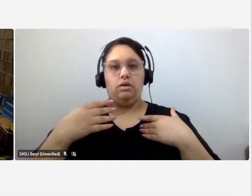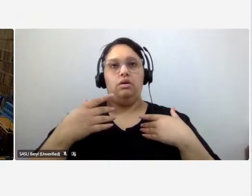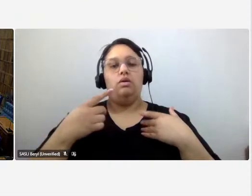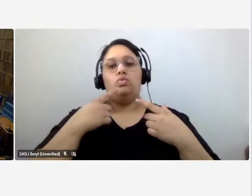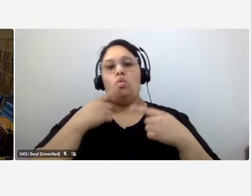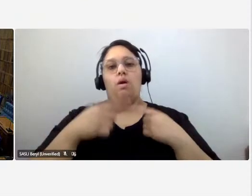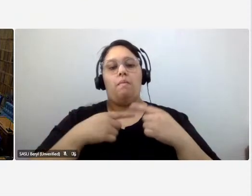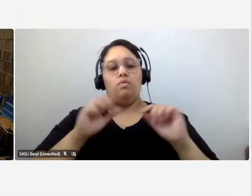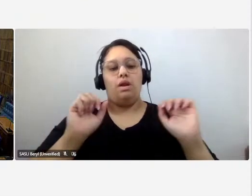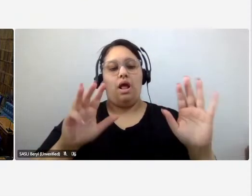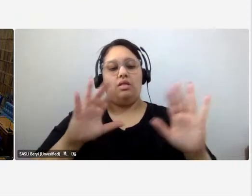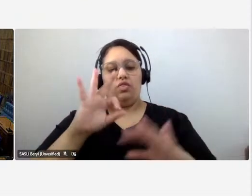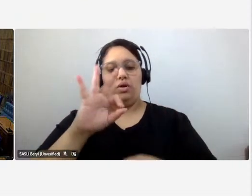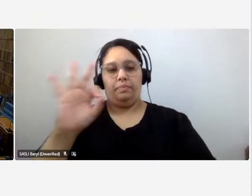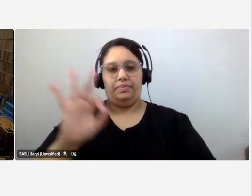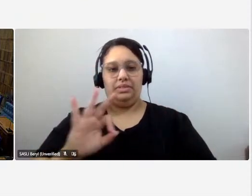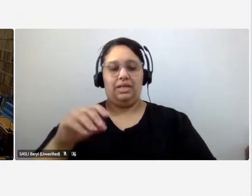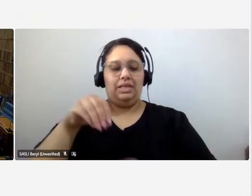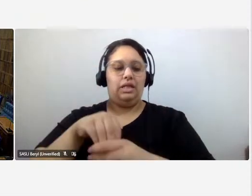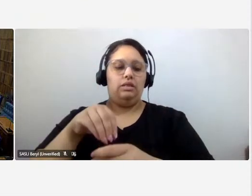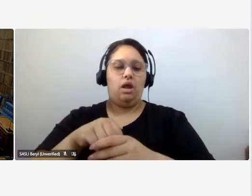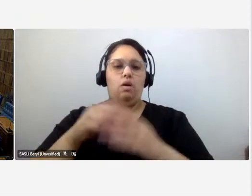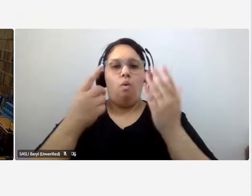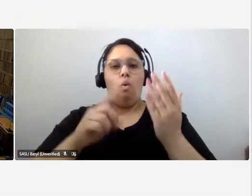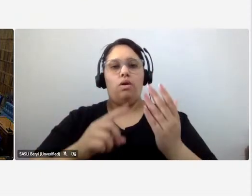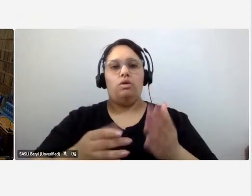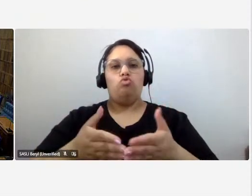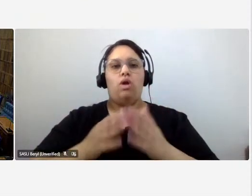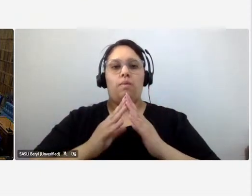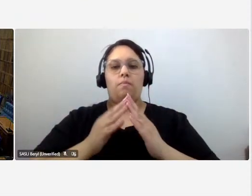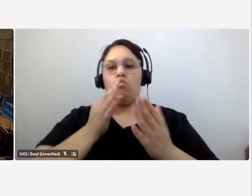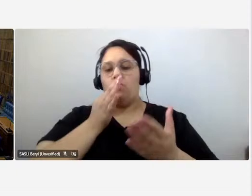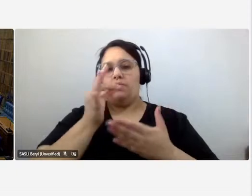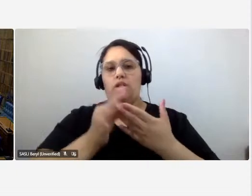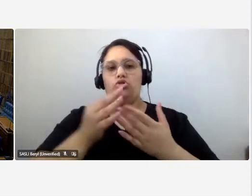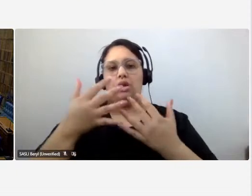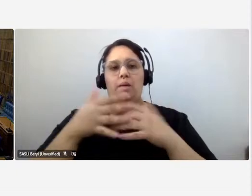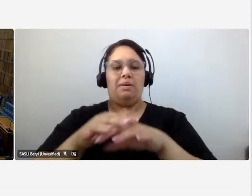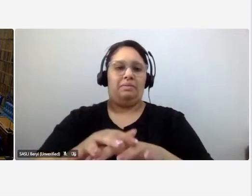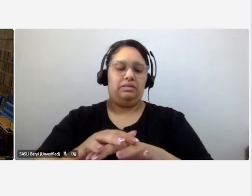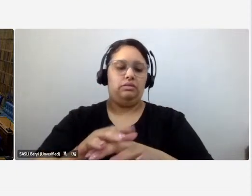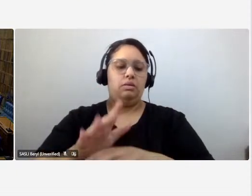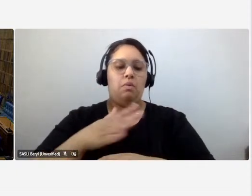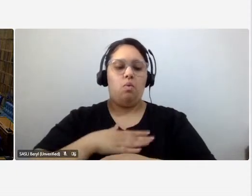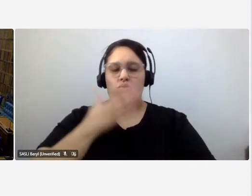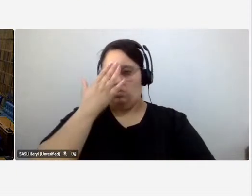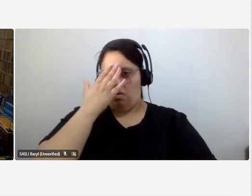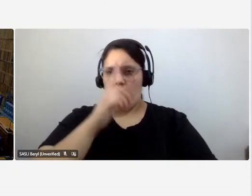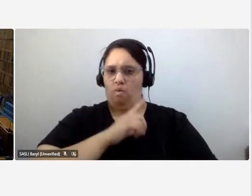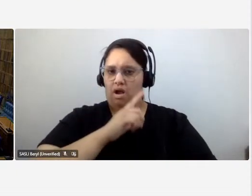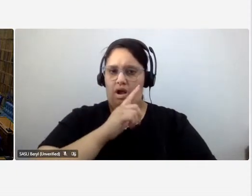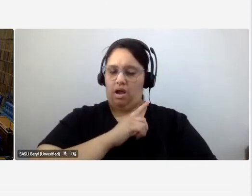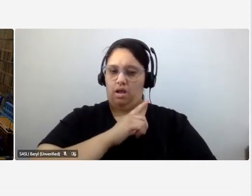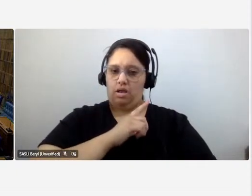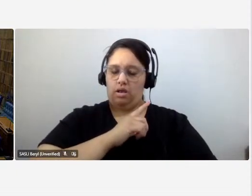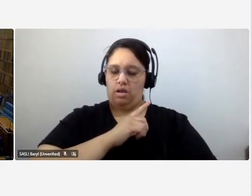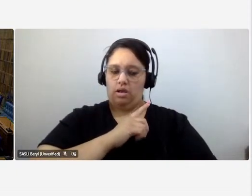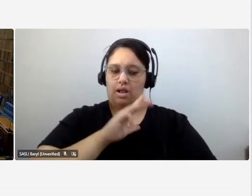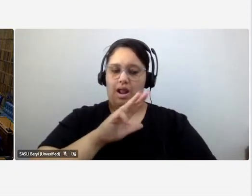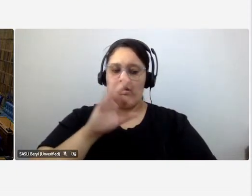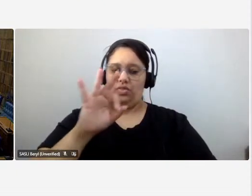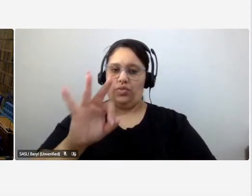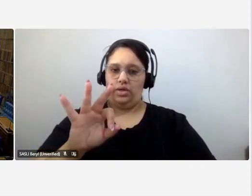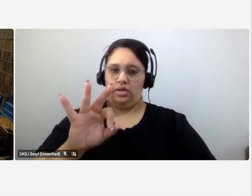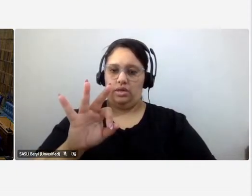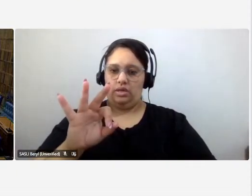about 93% of the internal audit recommendations being implemented. I want to know why it is